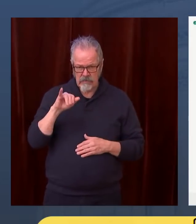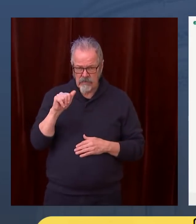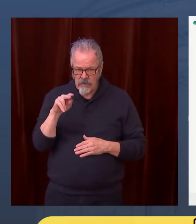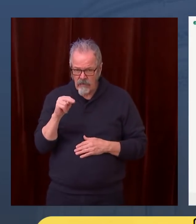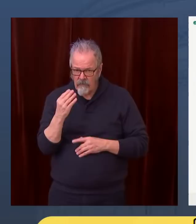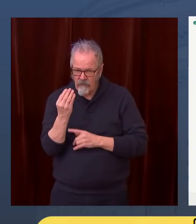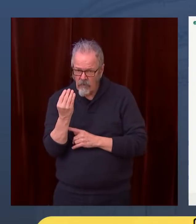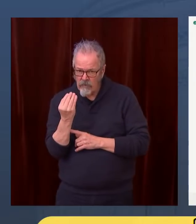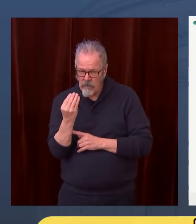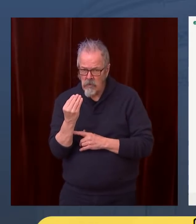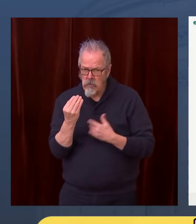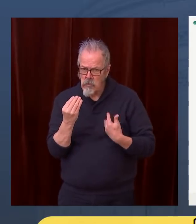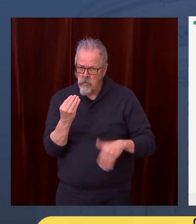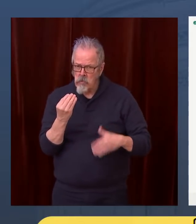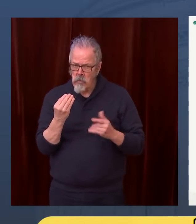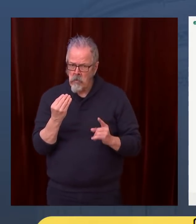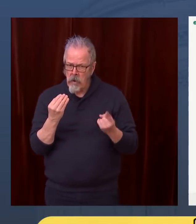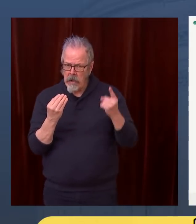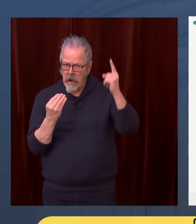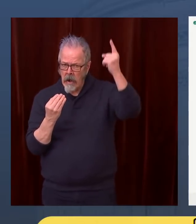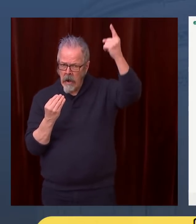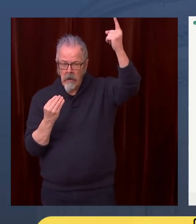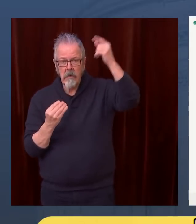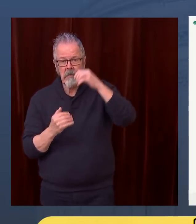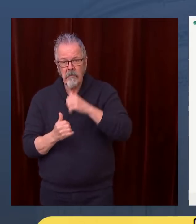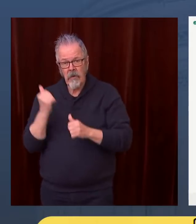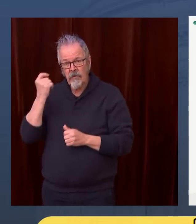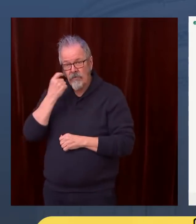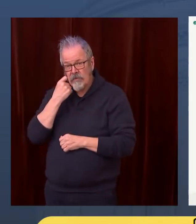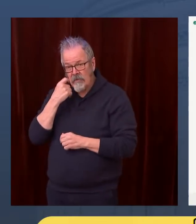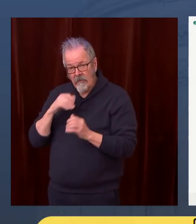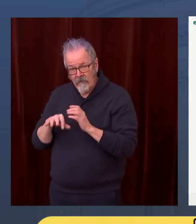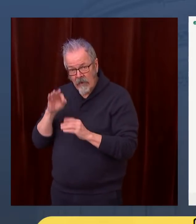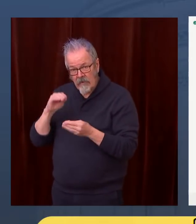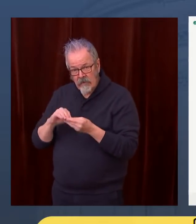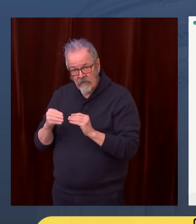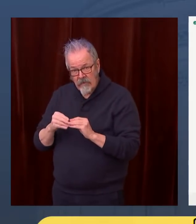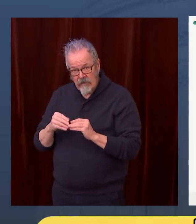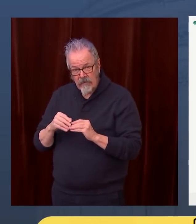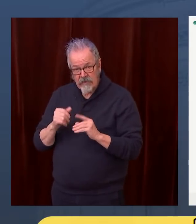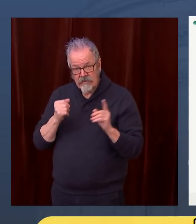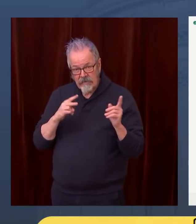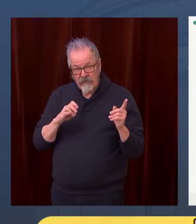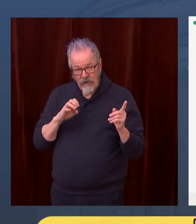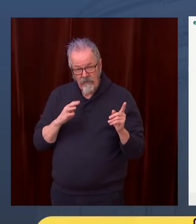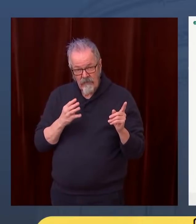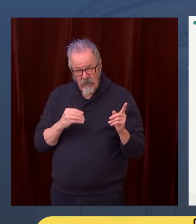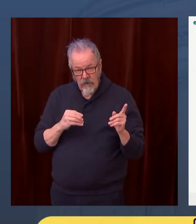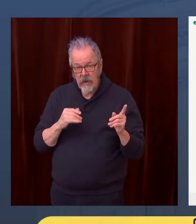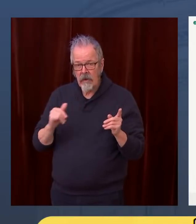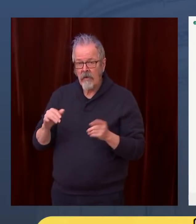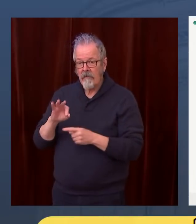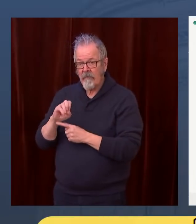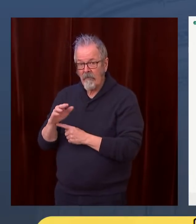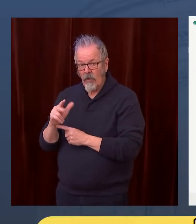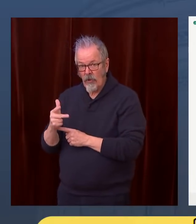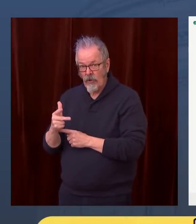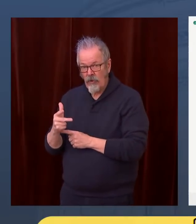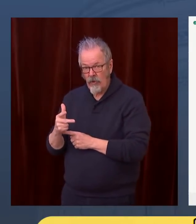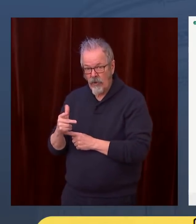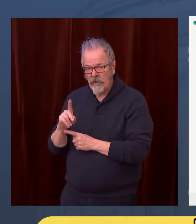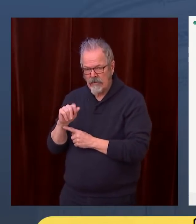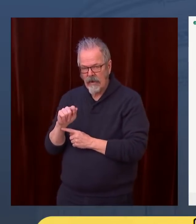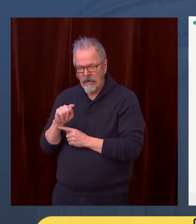the most recent complete case rate is through February 3rd, which is on our dashboard. That is